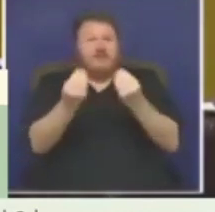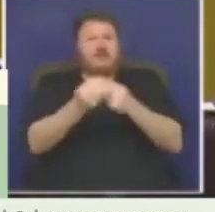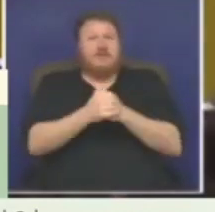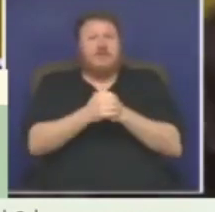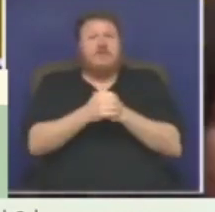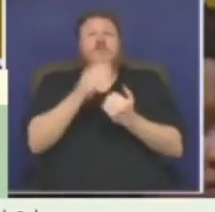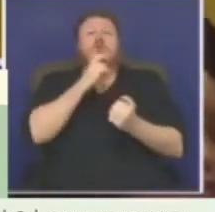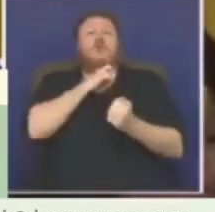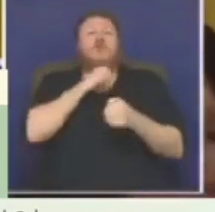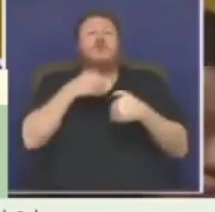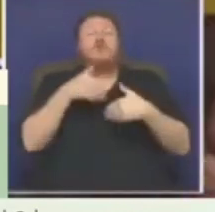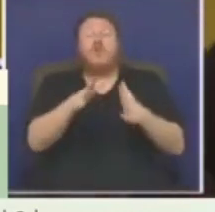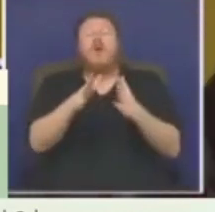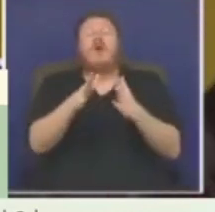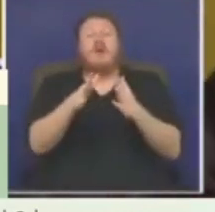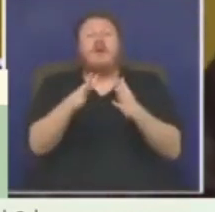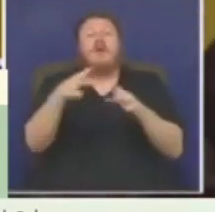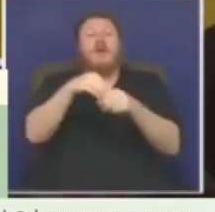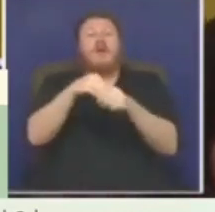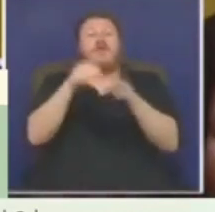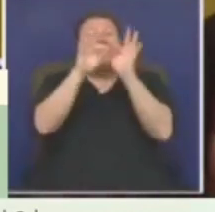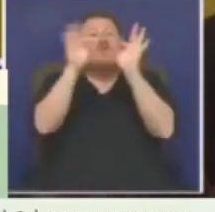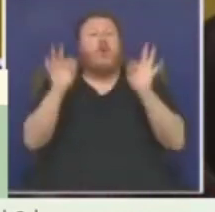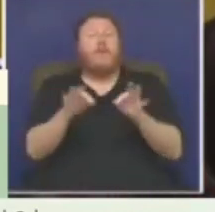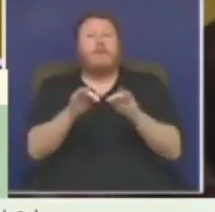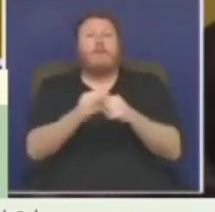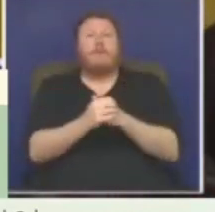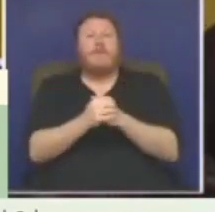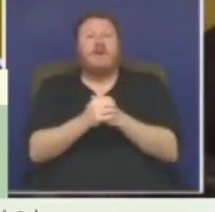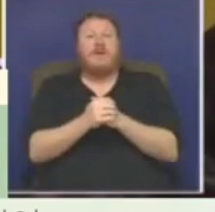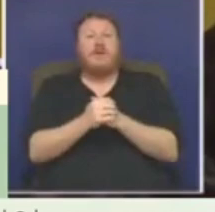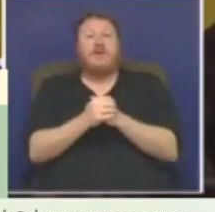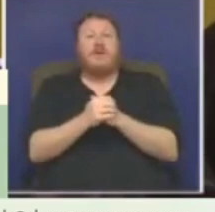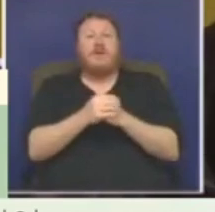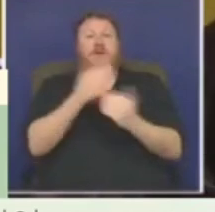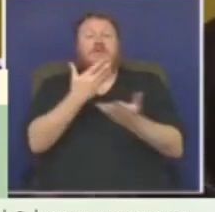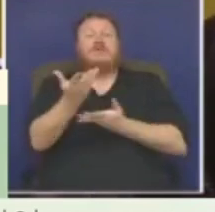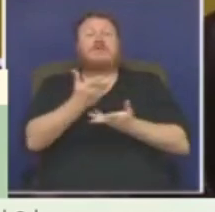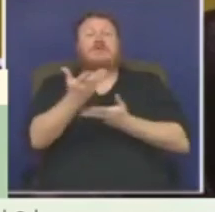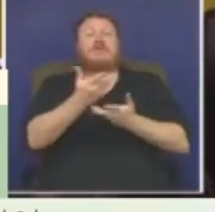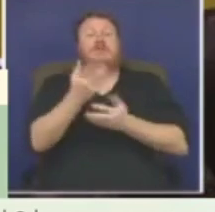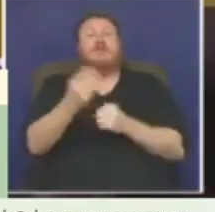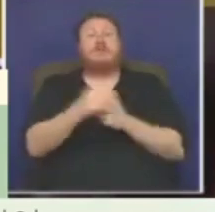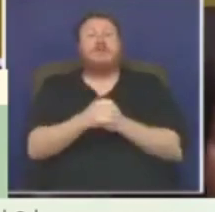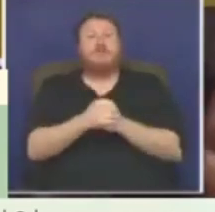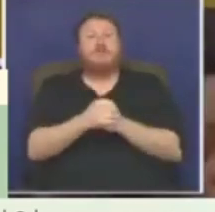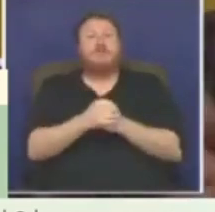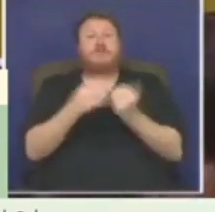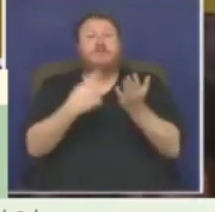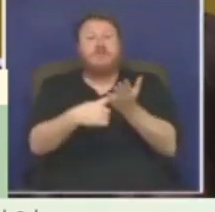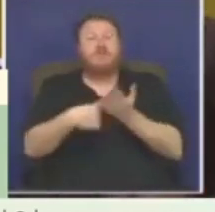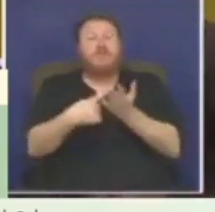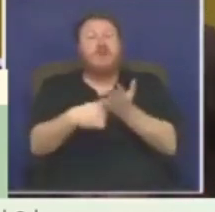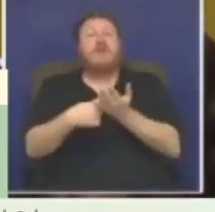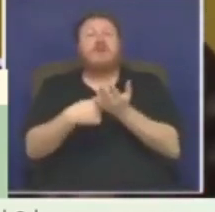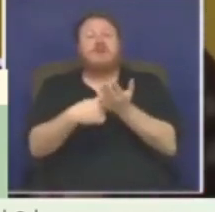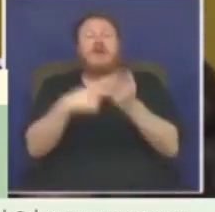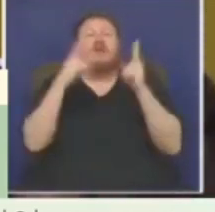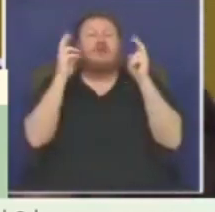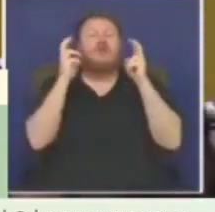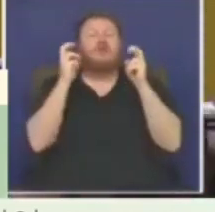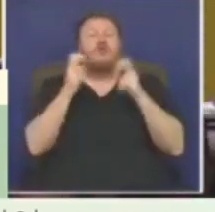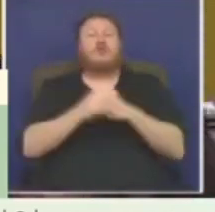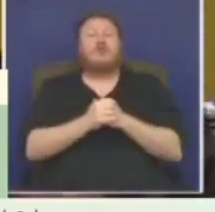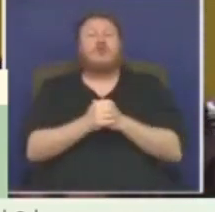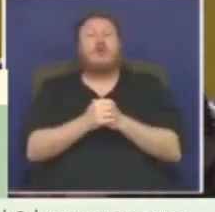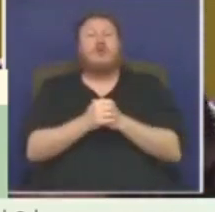the mechanisms inside that forum to talk to one another and discuss things with one another.